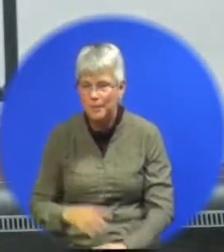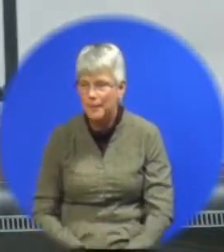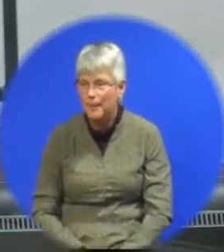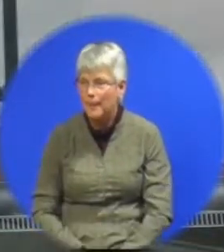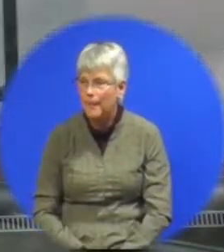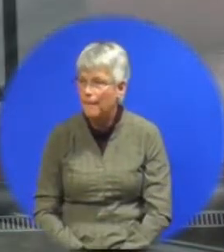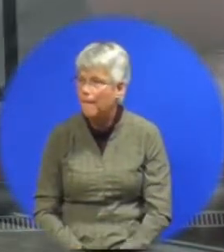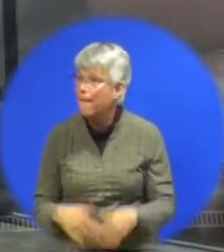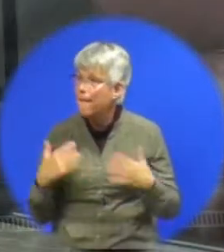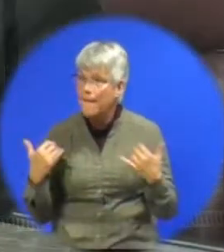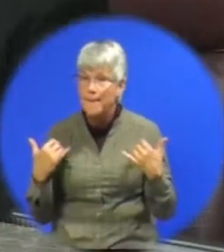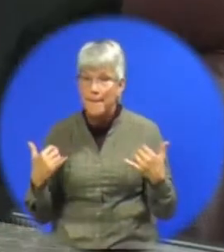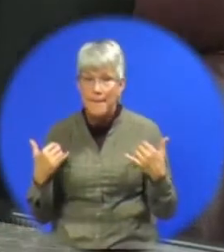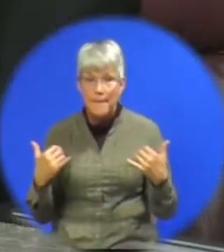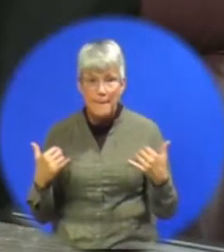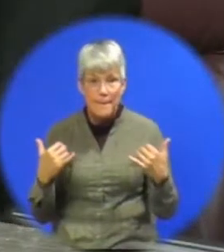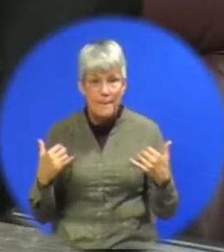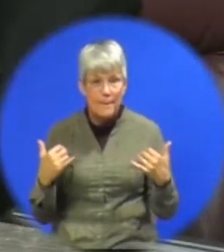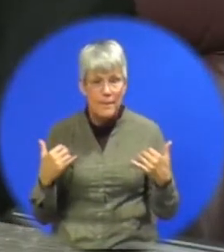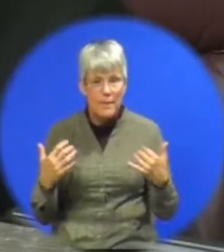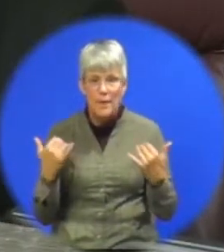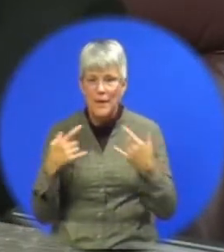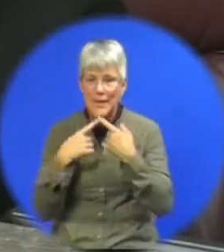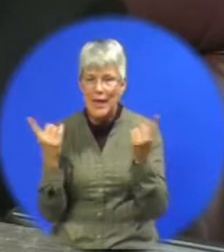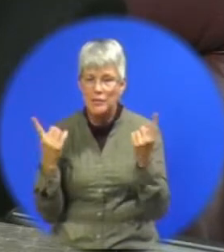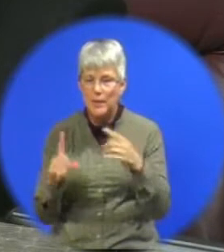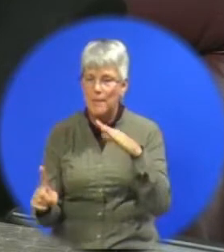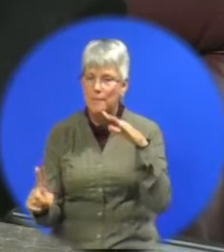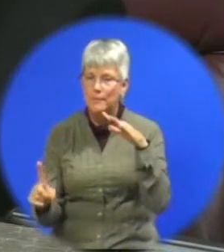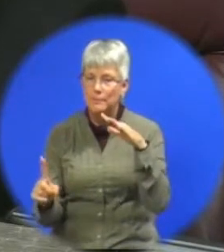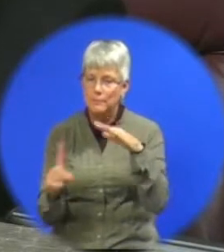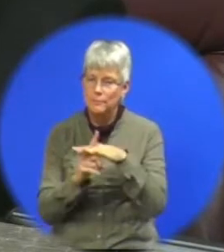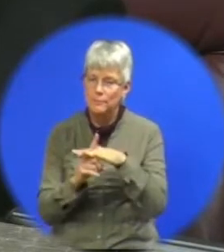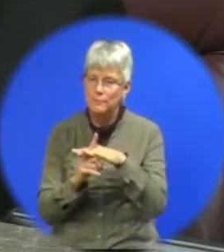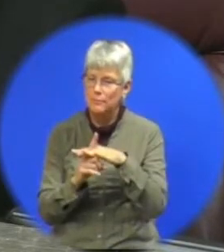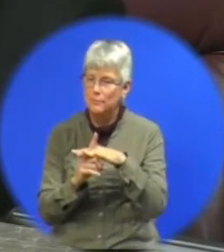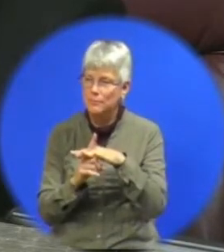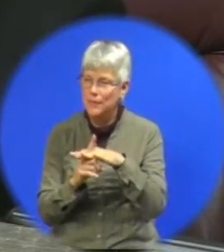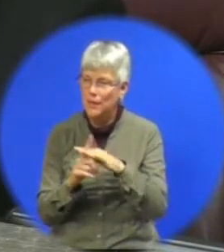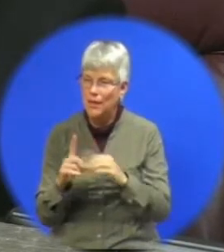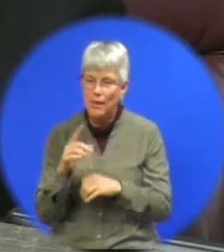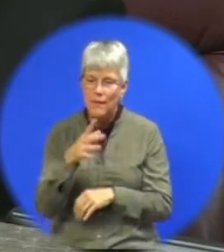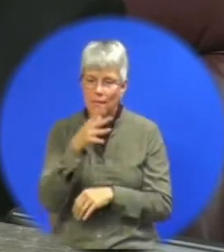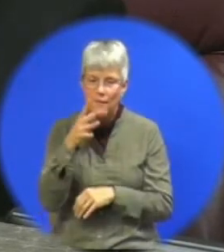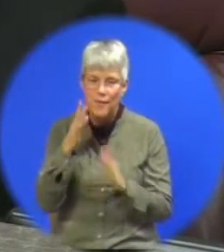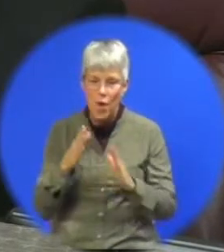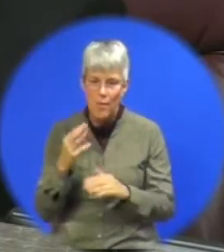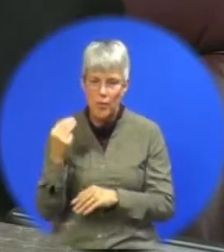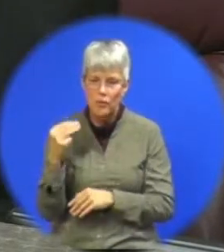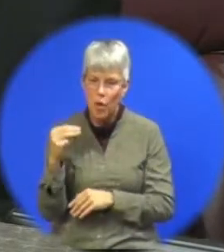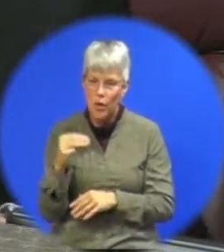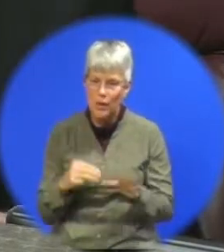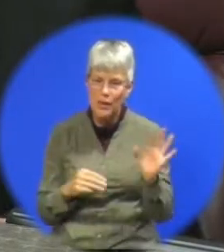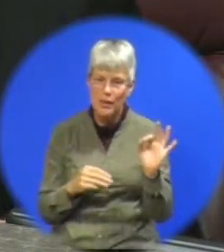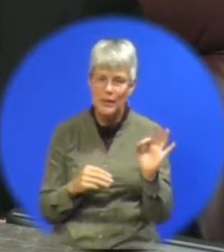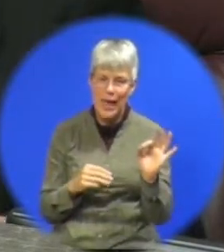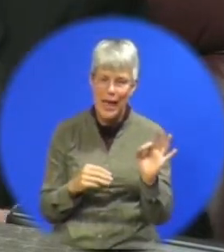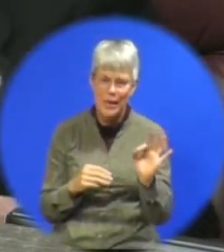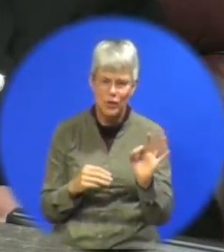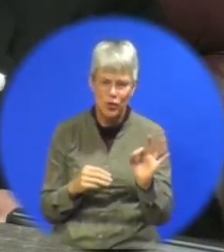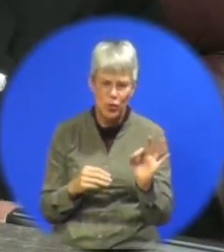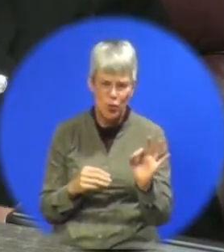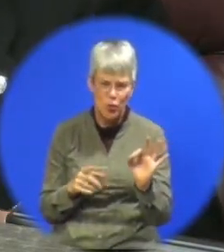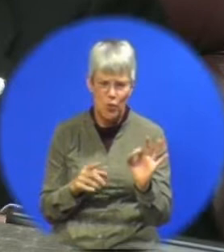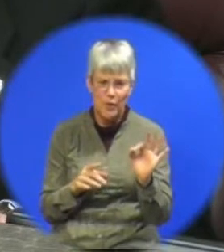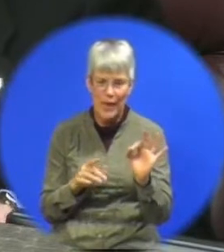I have an announcement about the pop-up farmers market. Will be Saturday, January the 9th from 9 a.m. to 1 o'clock p.m. at the Green Street Mini